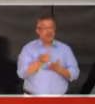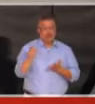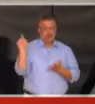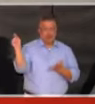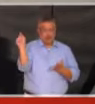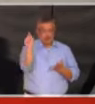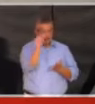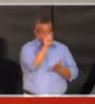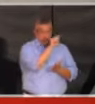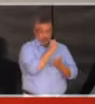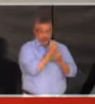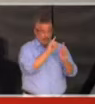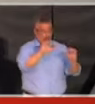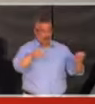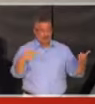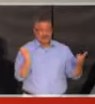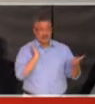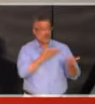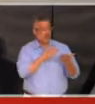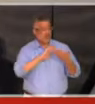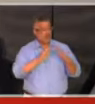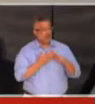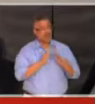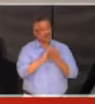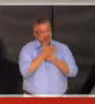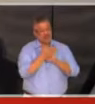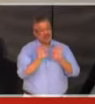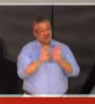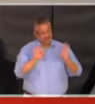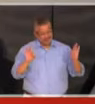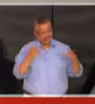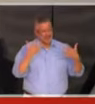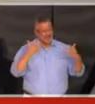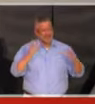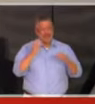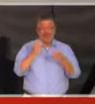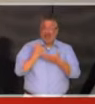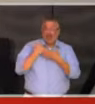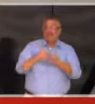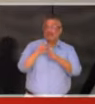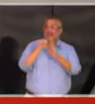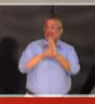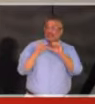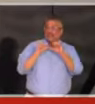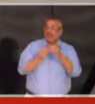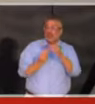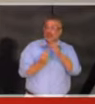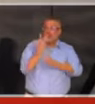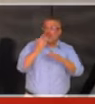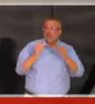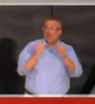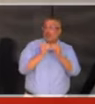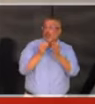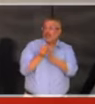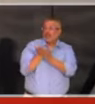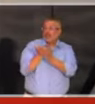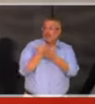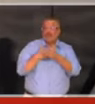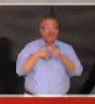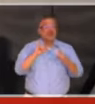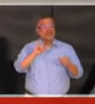you and you and everybody else in our community to get a college degree to help our state survive and thrive. So college is not just for